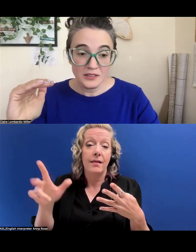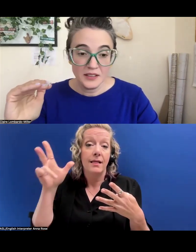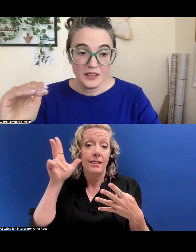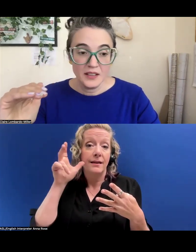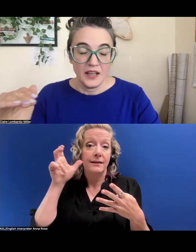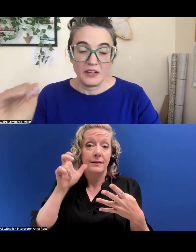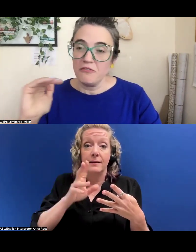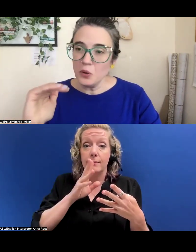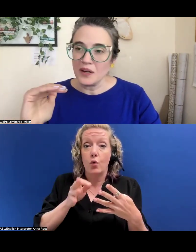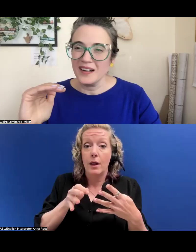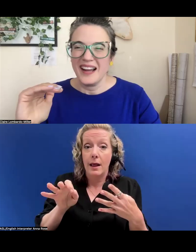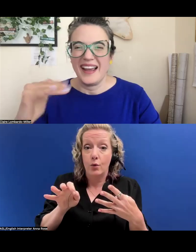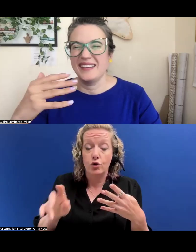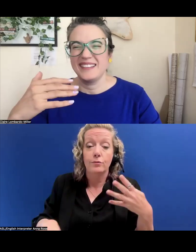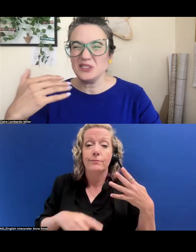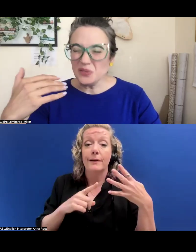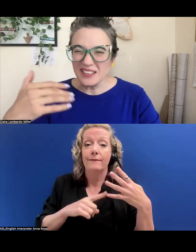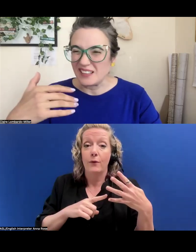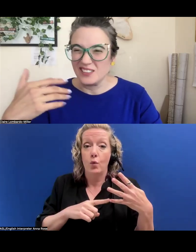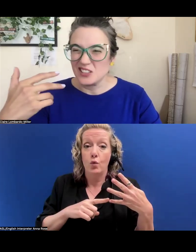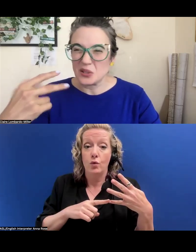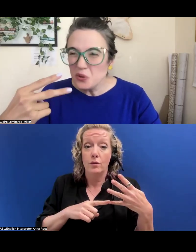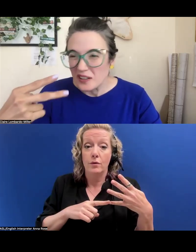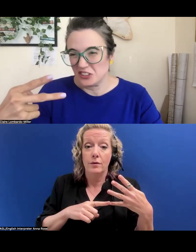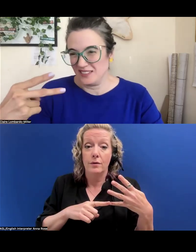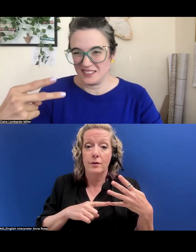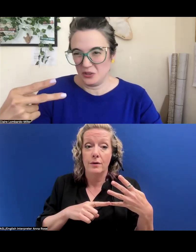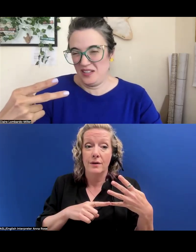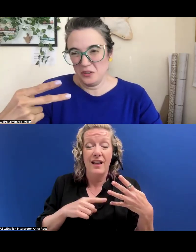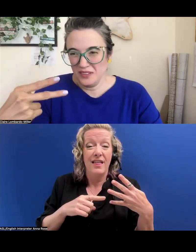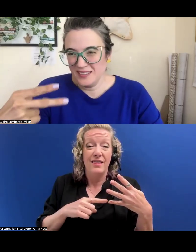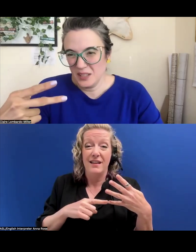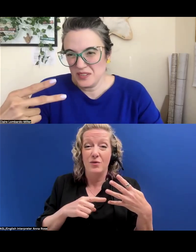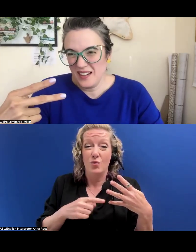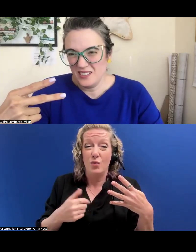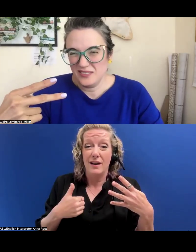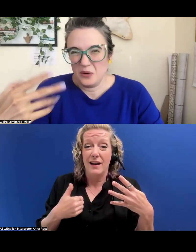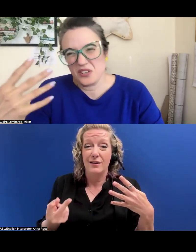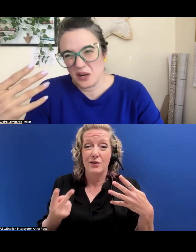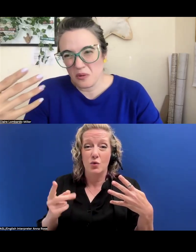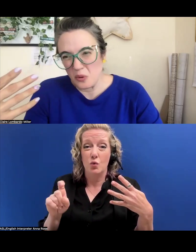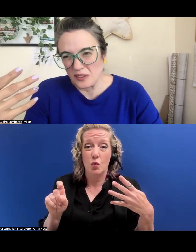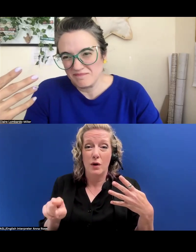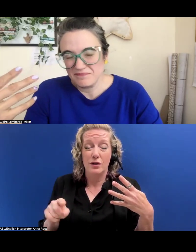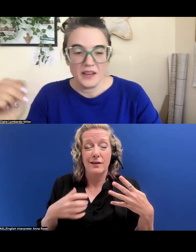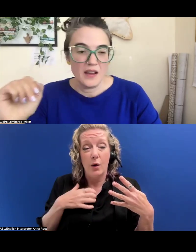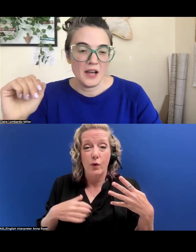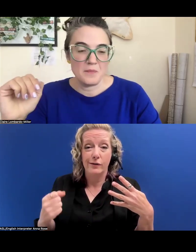subscale. And 4, and there's only like 2 questions associated with this subscale. I wish there were